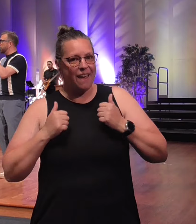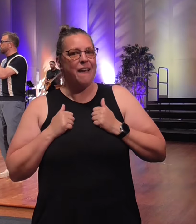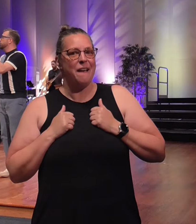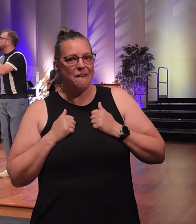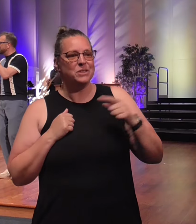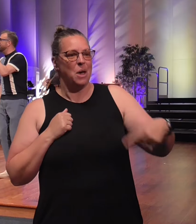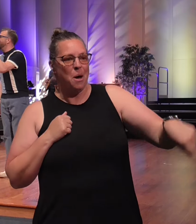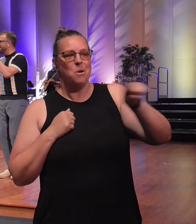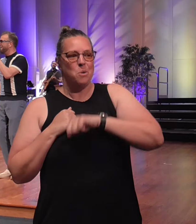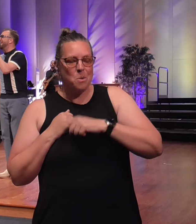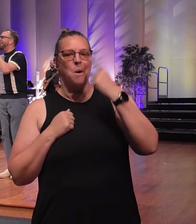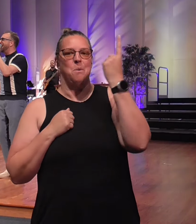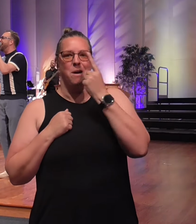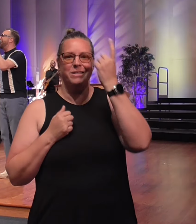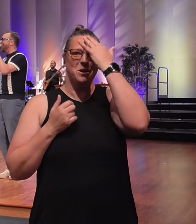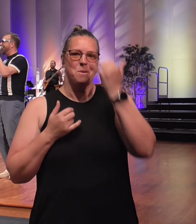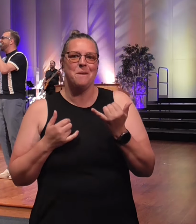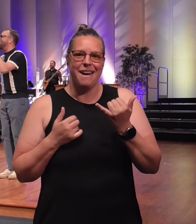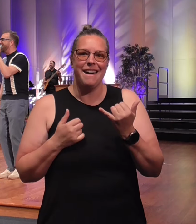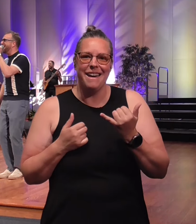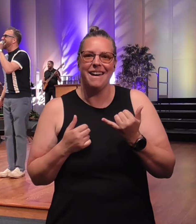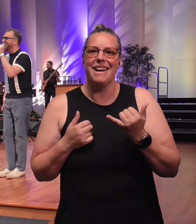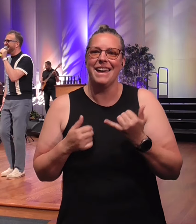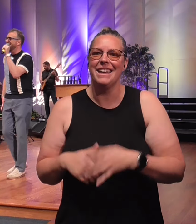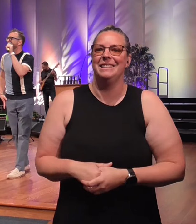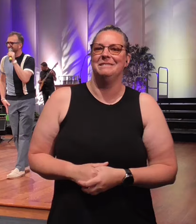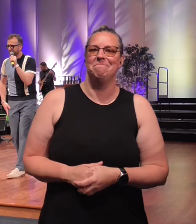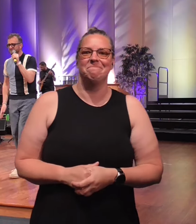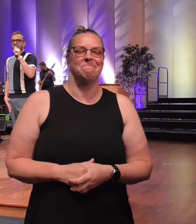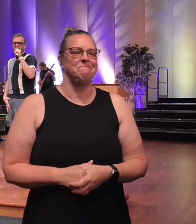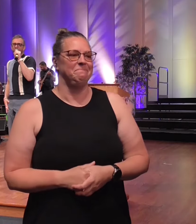The world will wonder why.